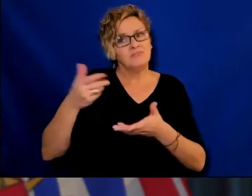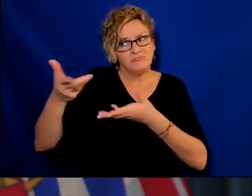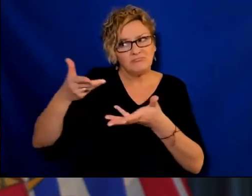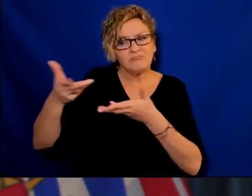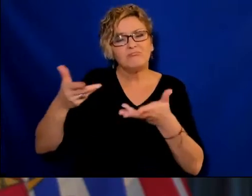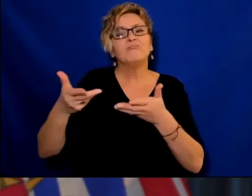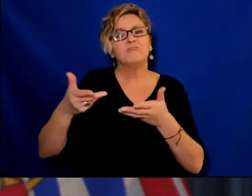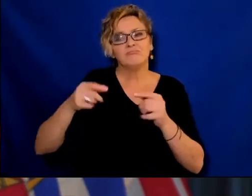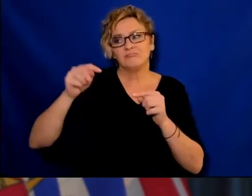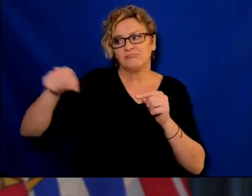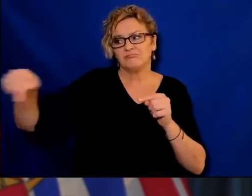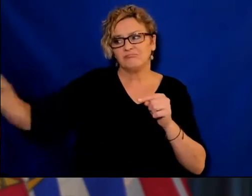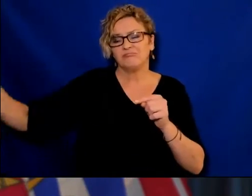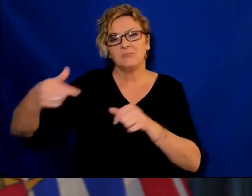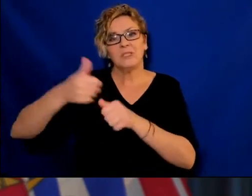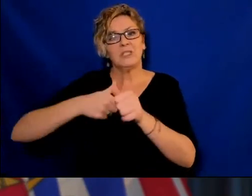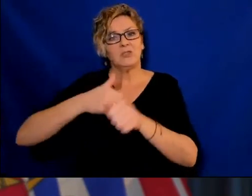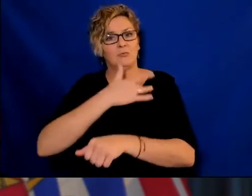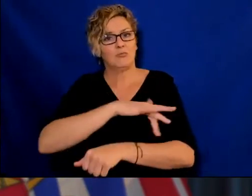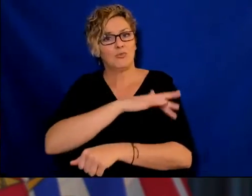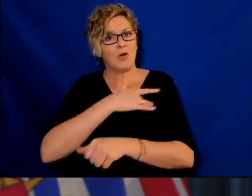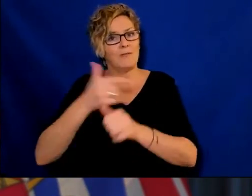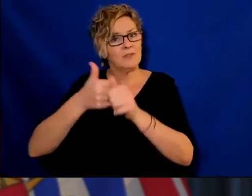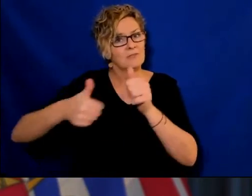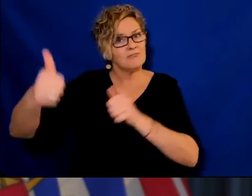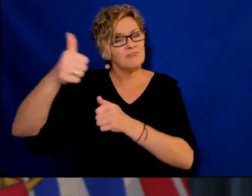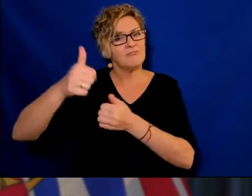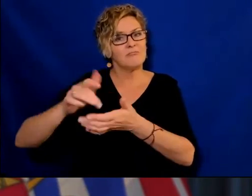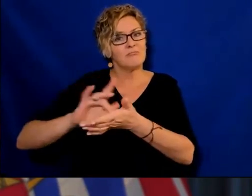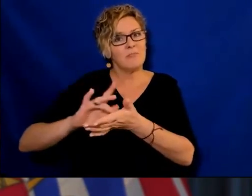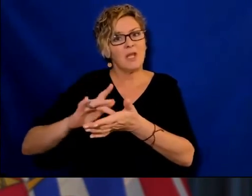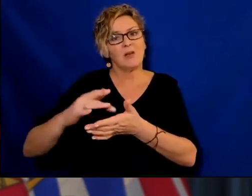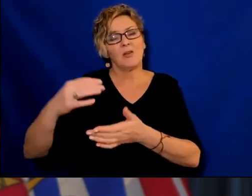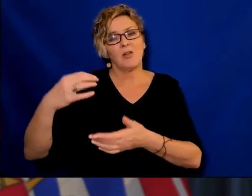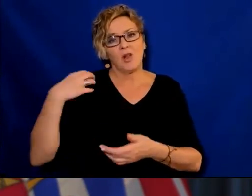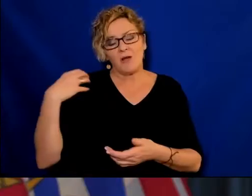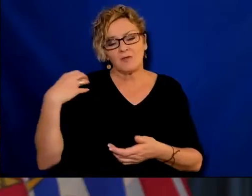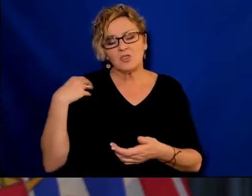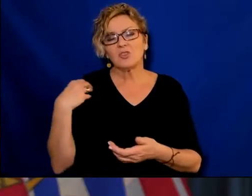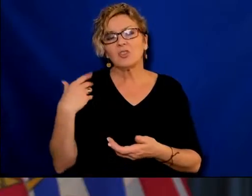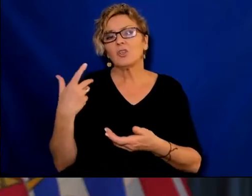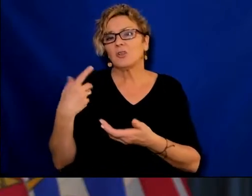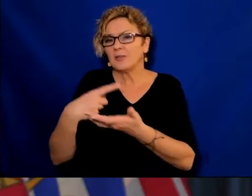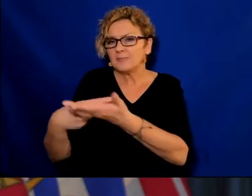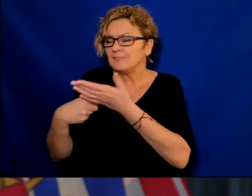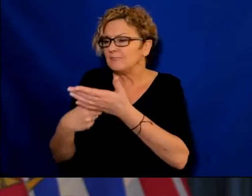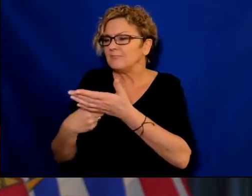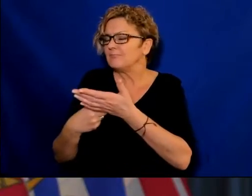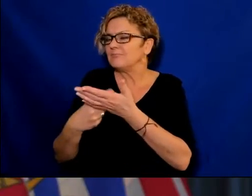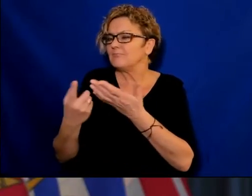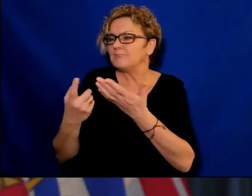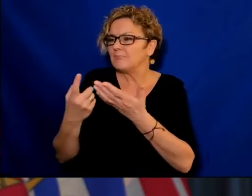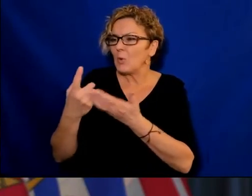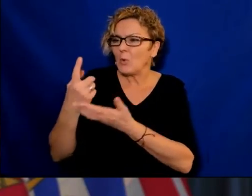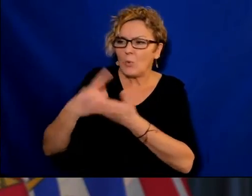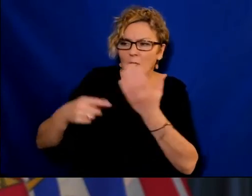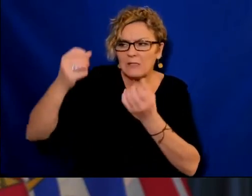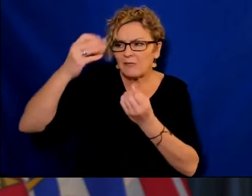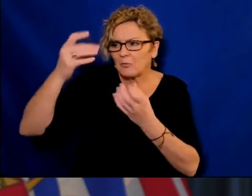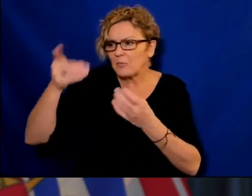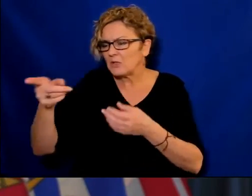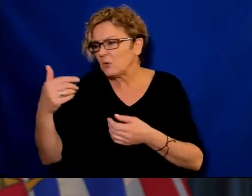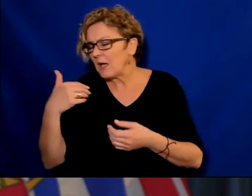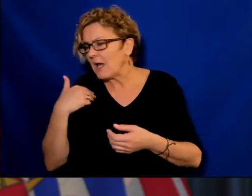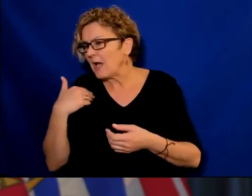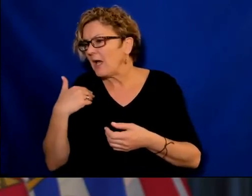considering, you know, what makes sense, what information do we know, what's the data that we have on what's happening both in communities and schools.